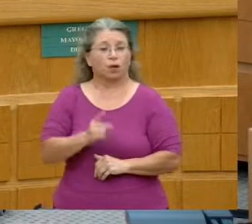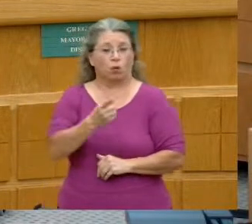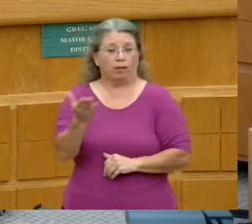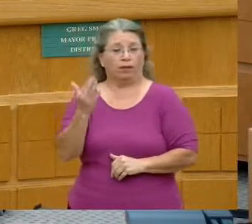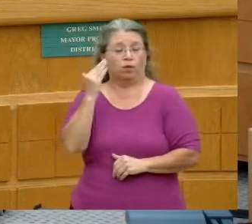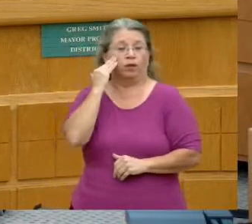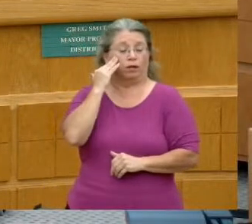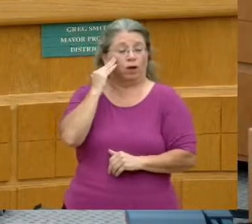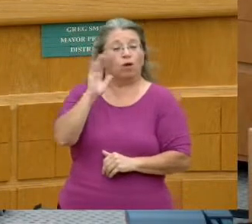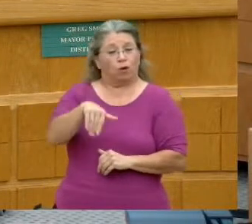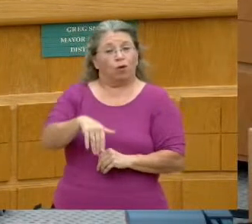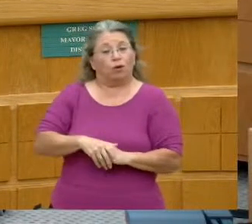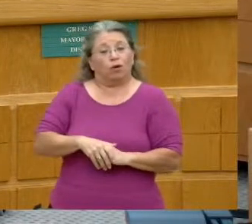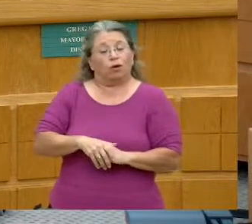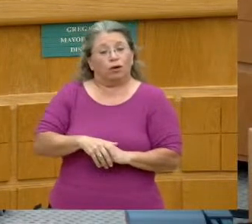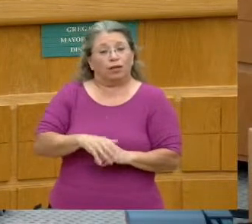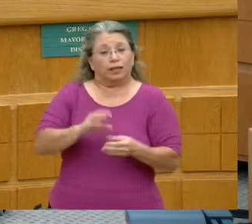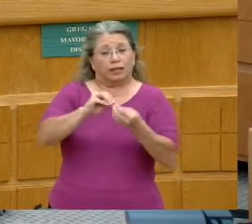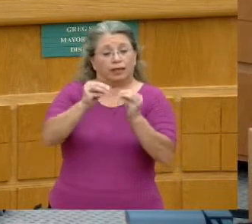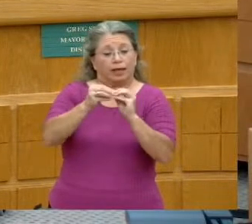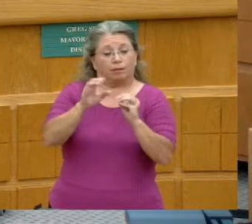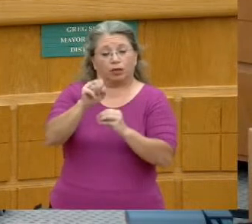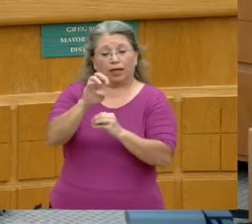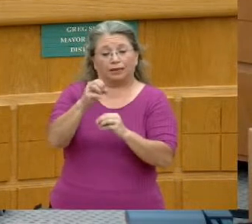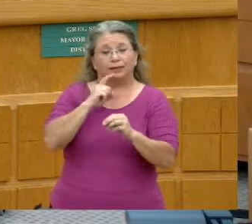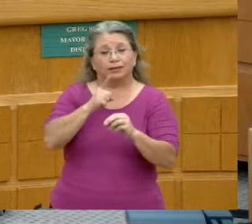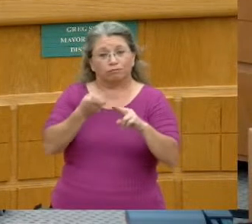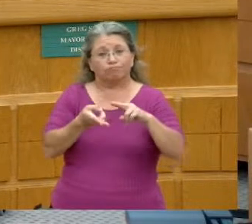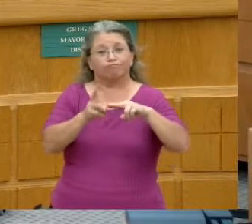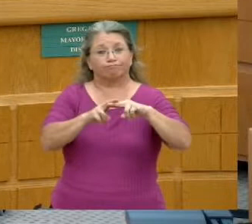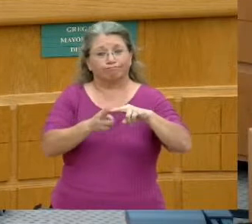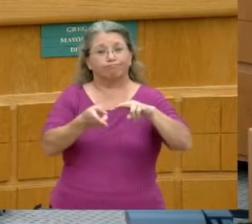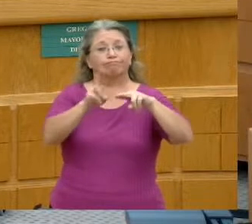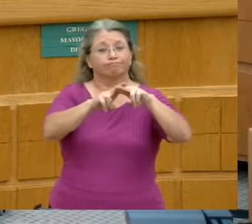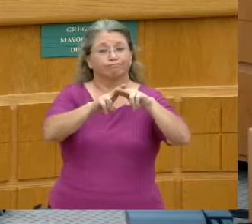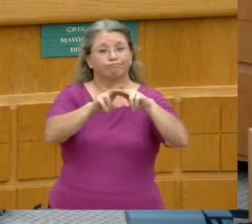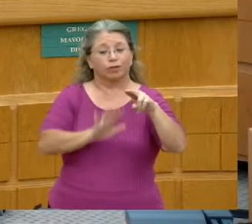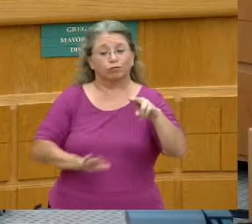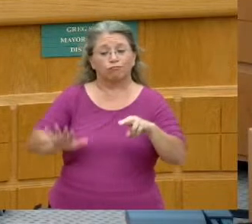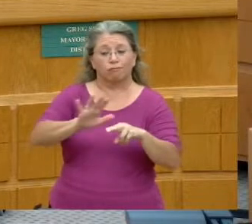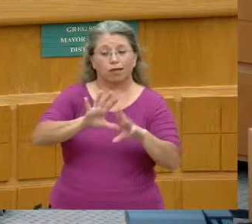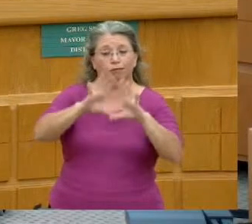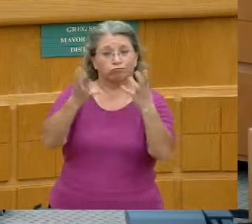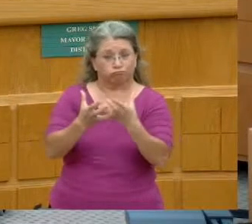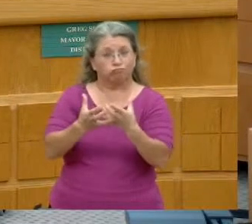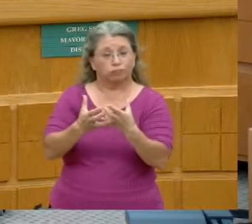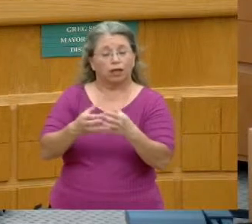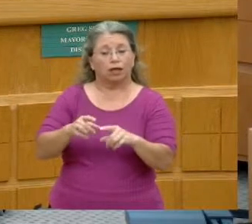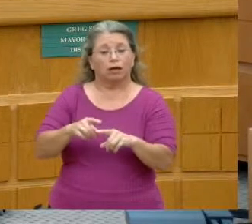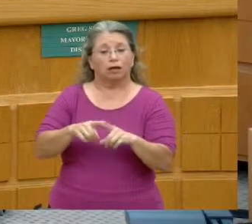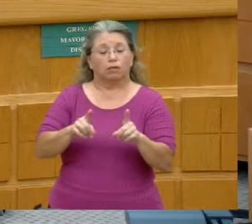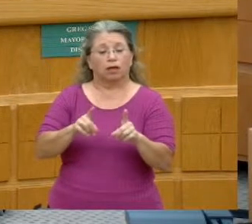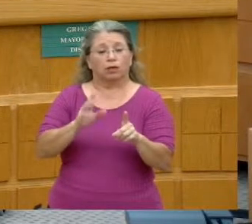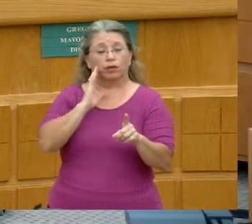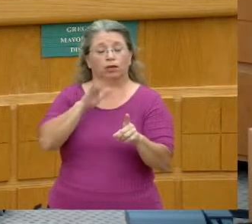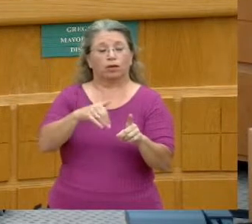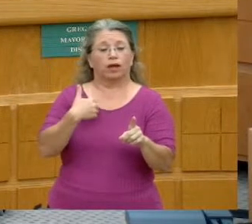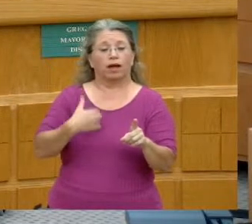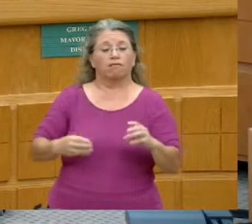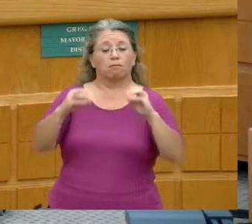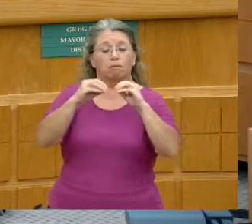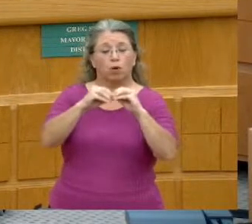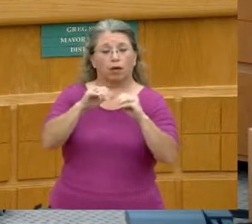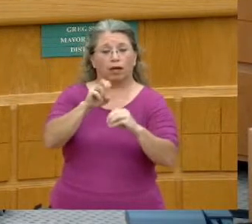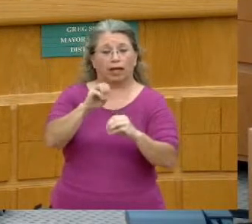cases are going up across the country in certain areas, but we know for a fact that we have more cases in Nueces County